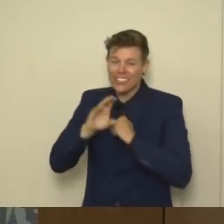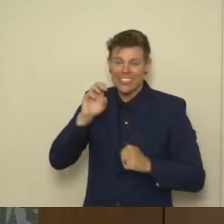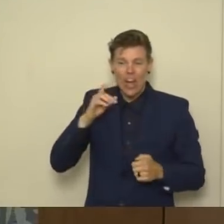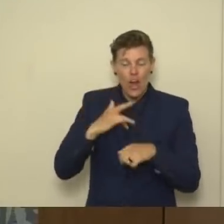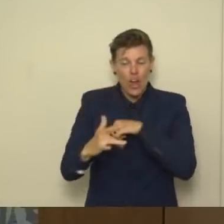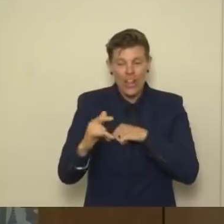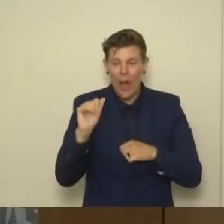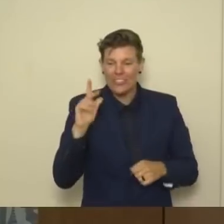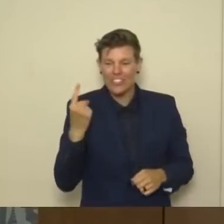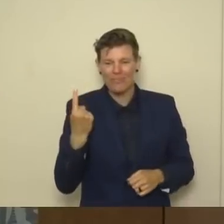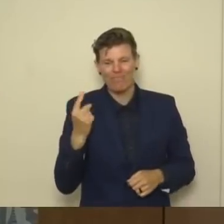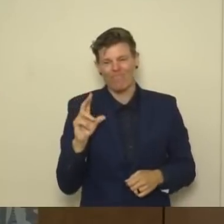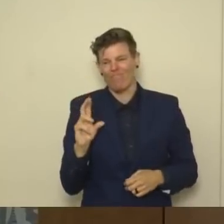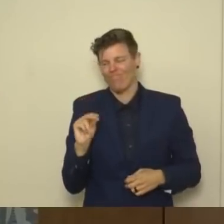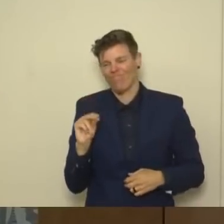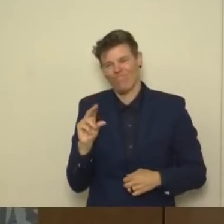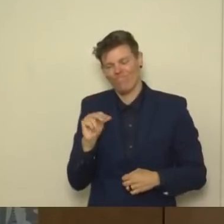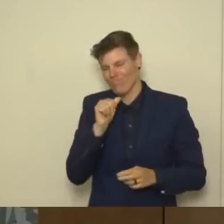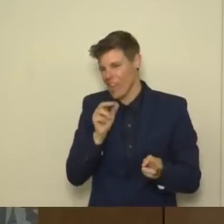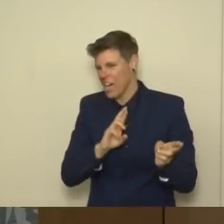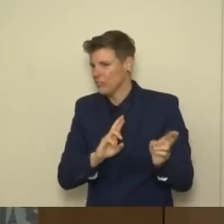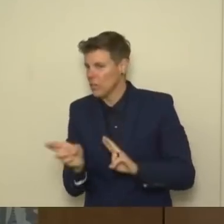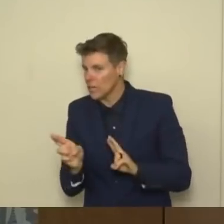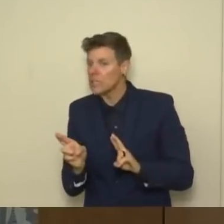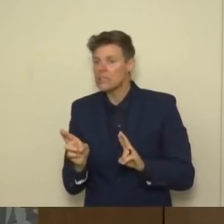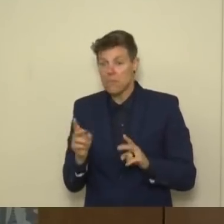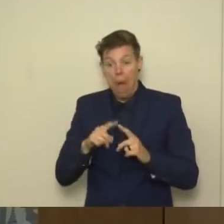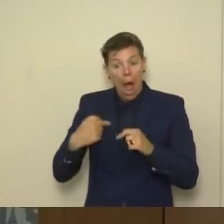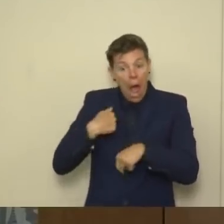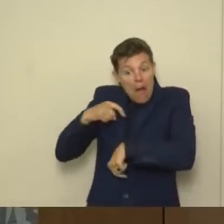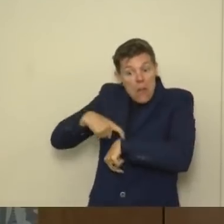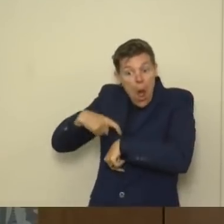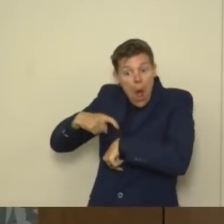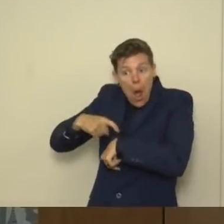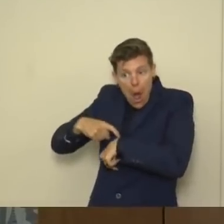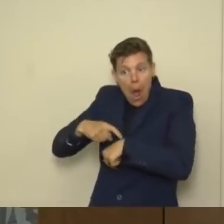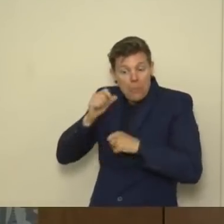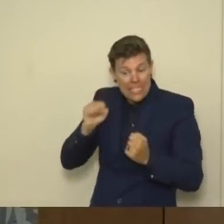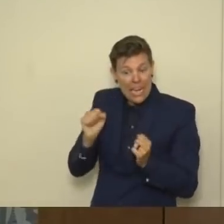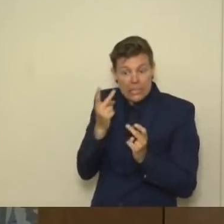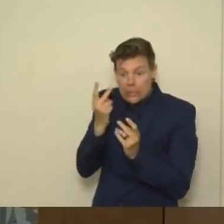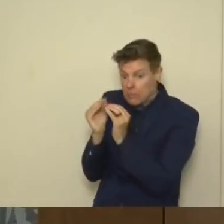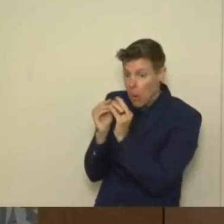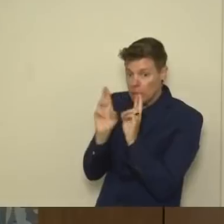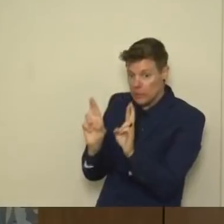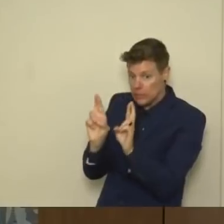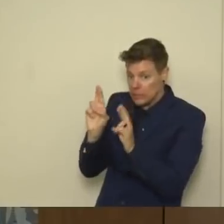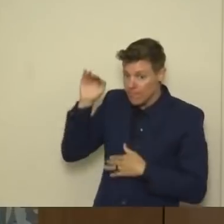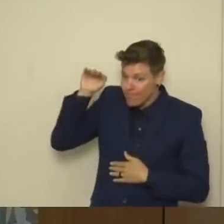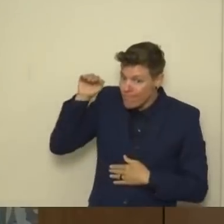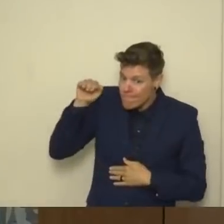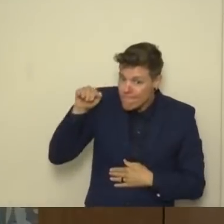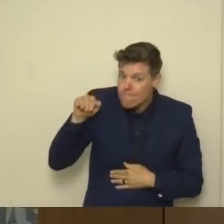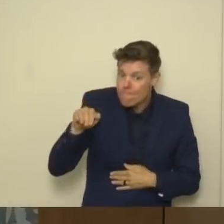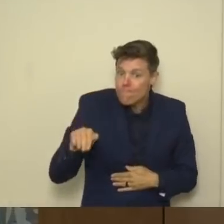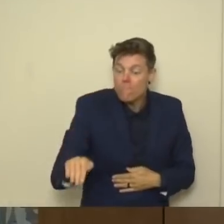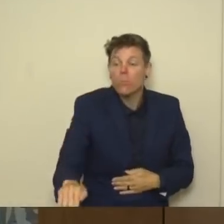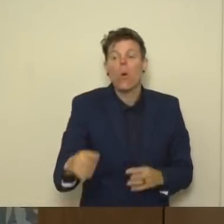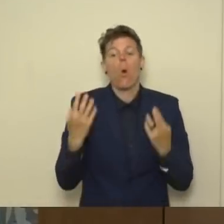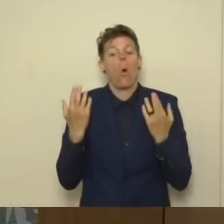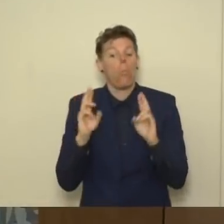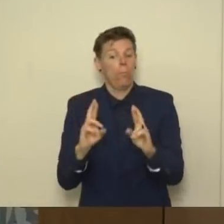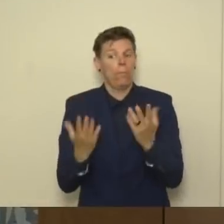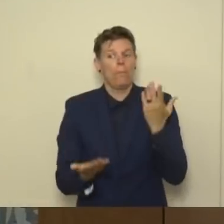right and to drop those positivity rates and to slow the rate of infection so that we can get there